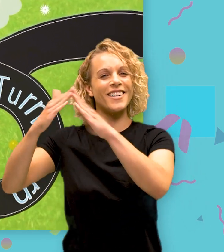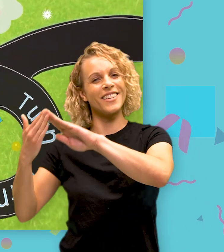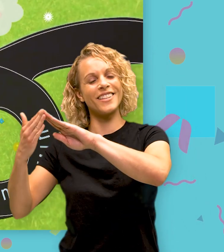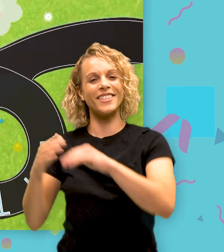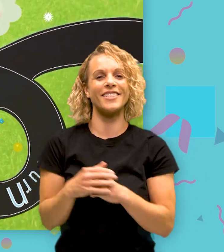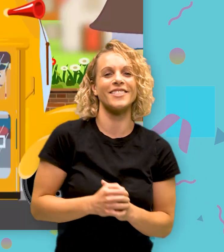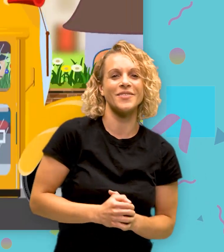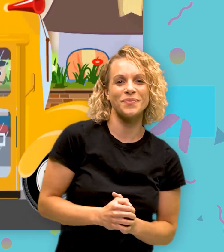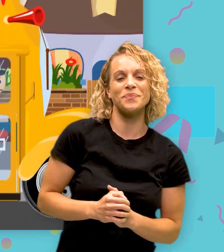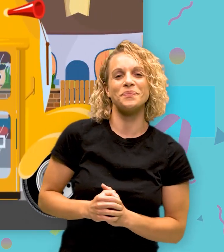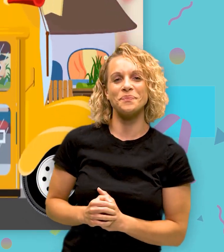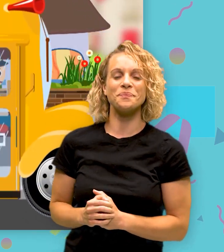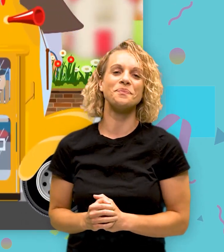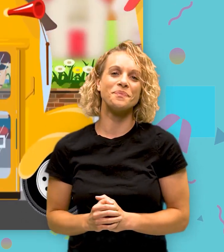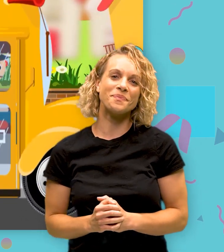through the town.